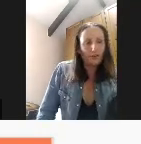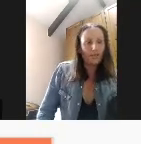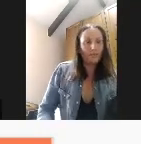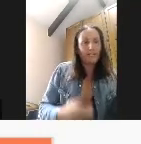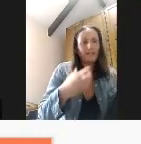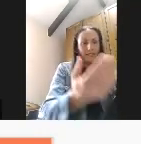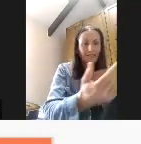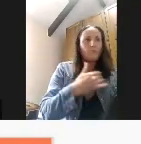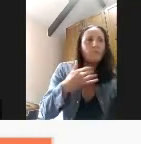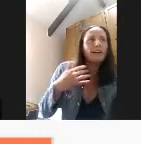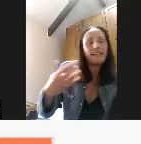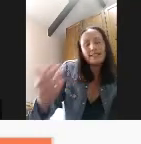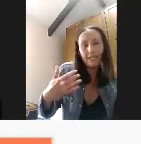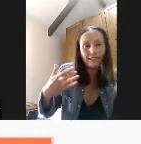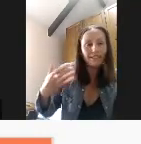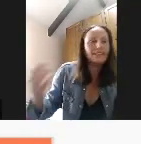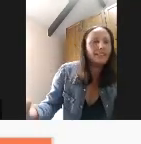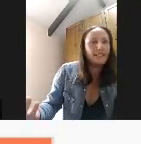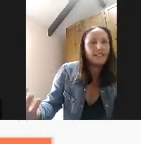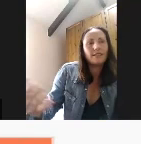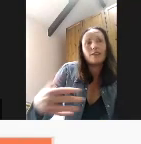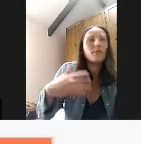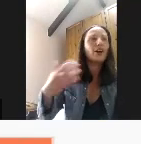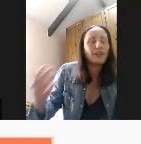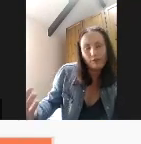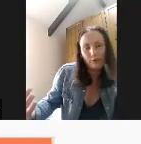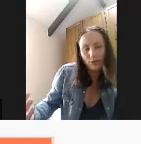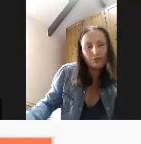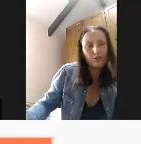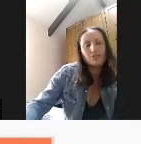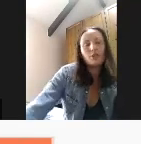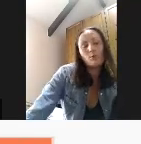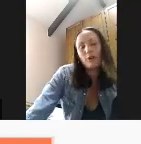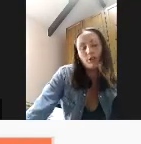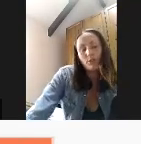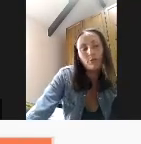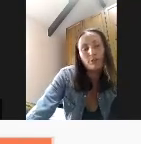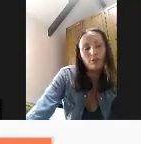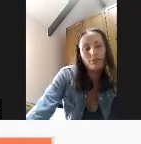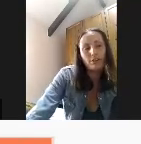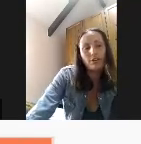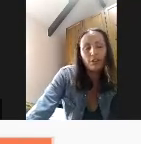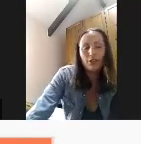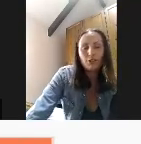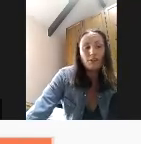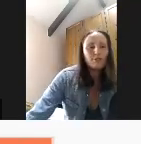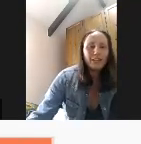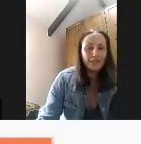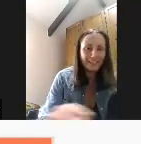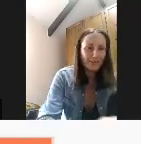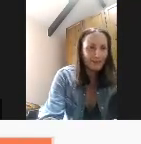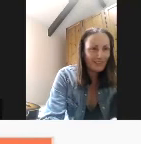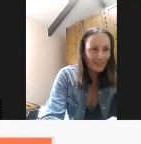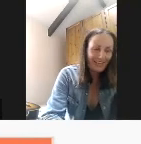community food enterprises, but expands the market for produce where it's appropriate to do so. So another really